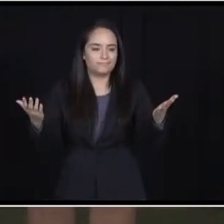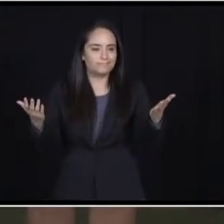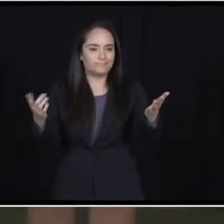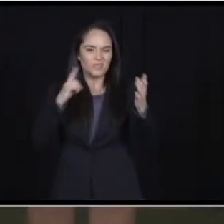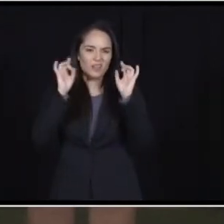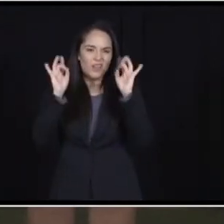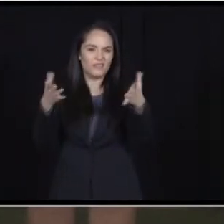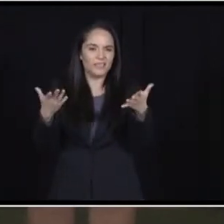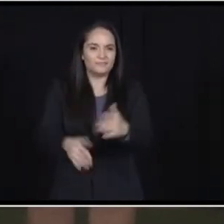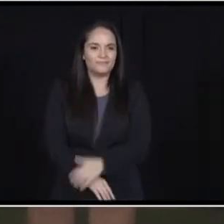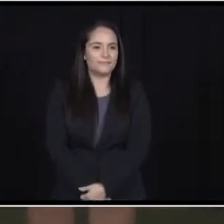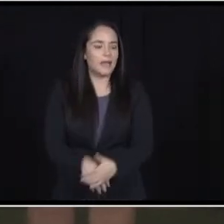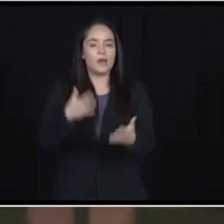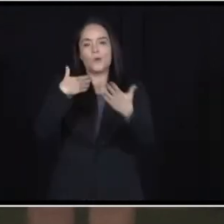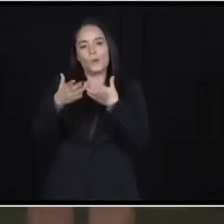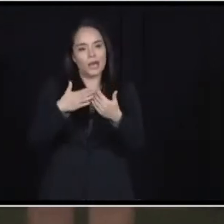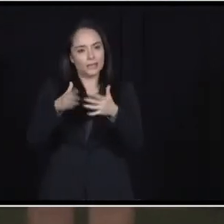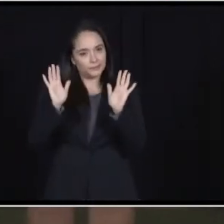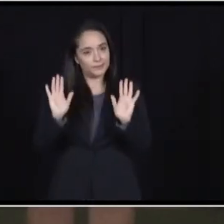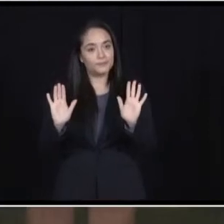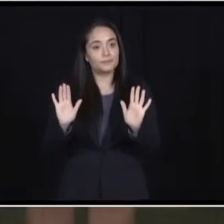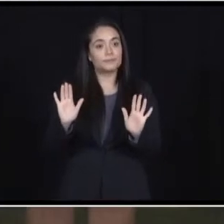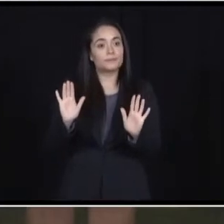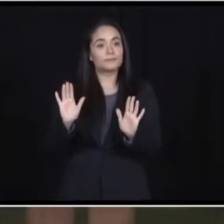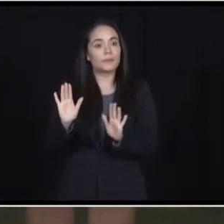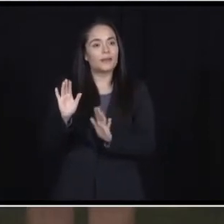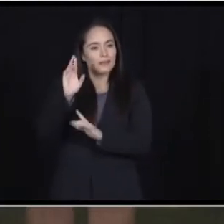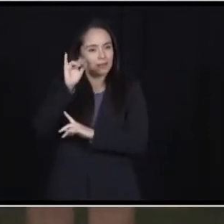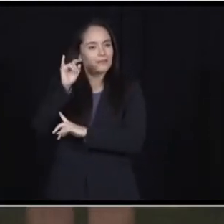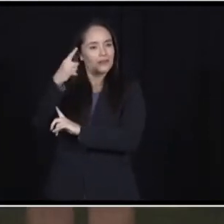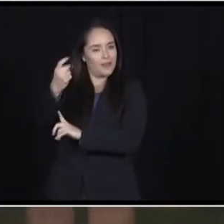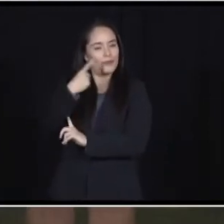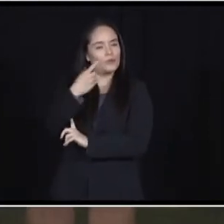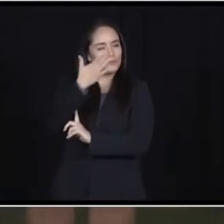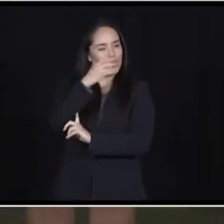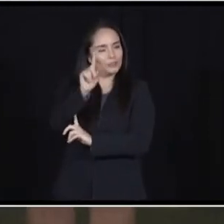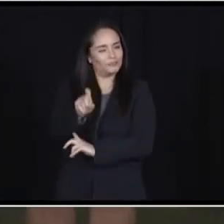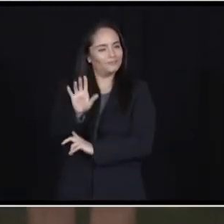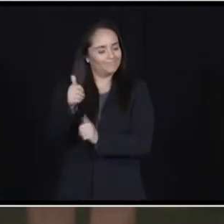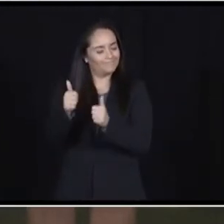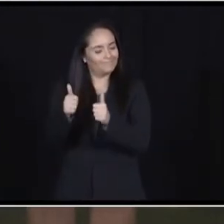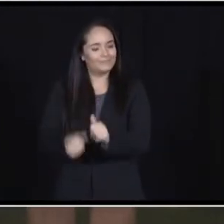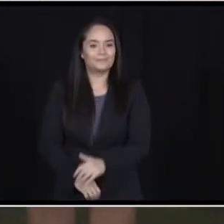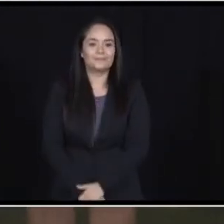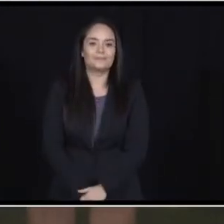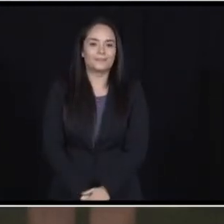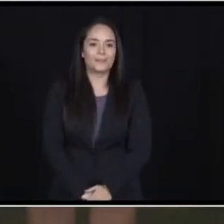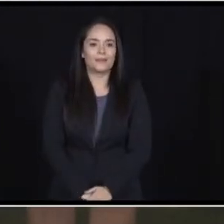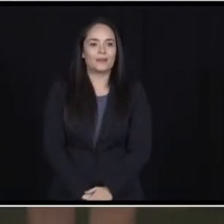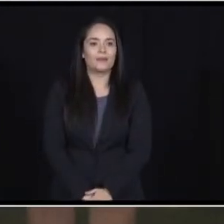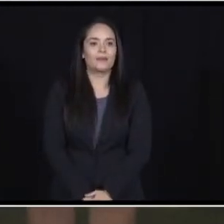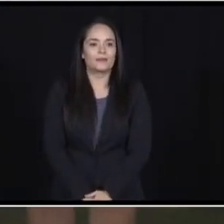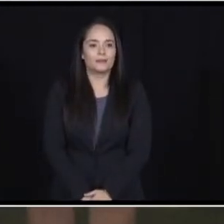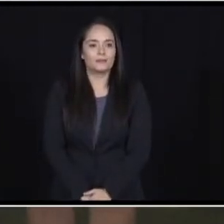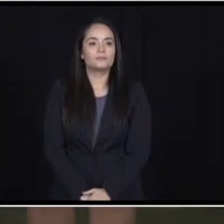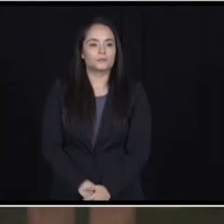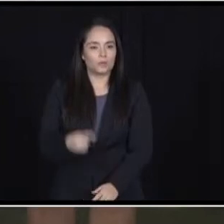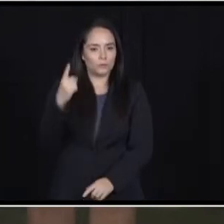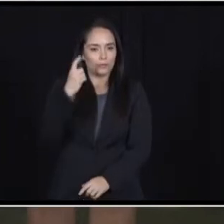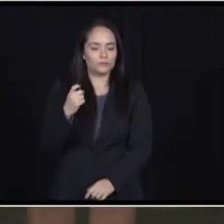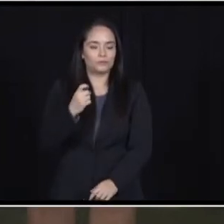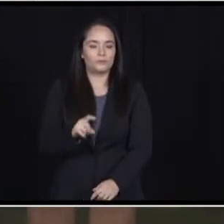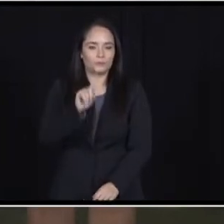So anyways, you usually ask me those good questions, Randy. Next question. Your next question comes from